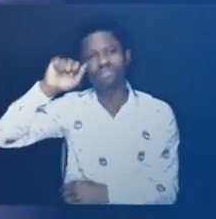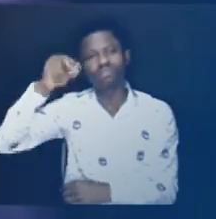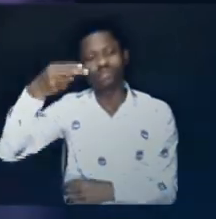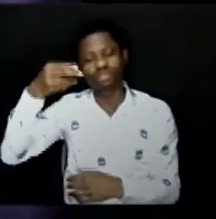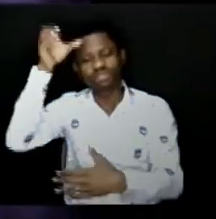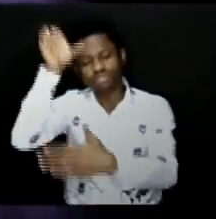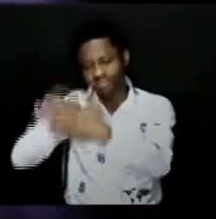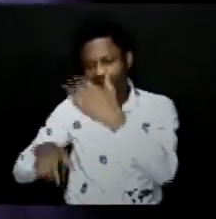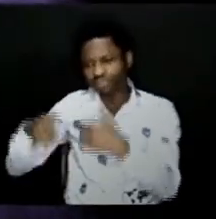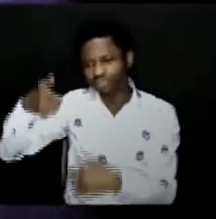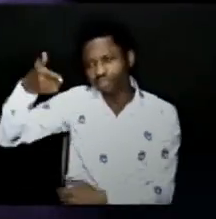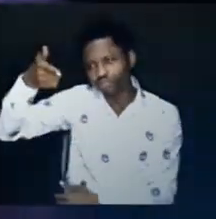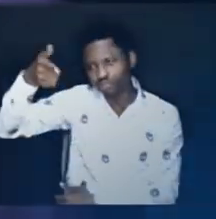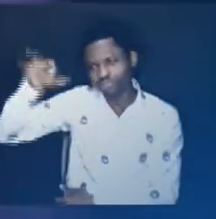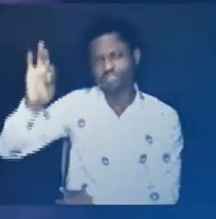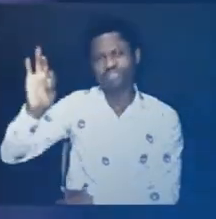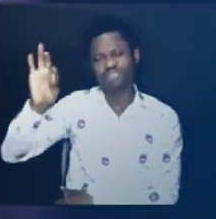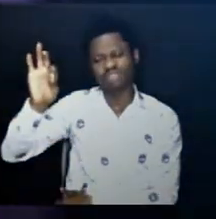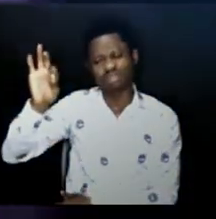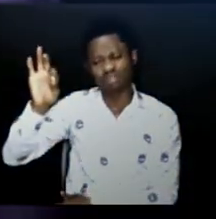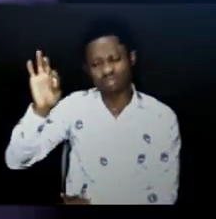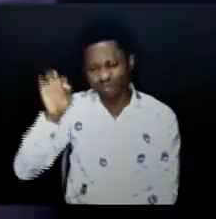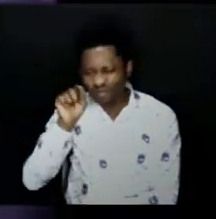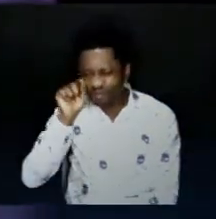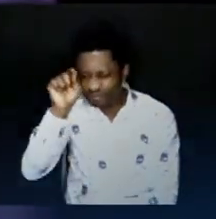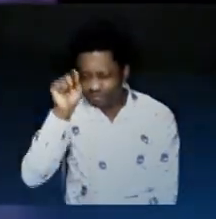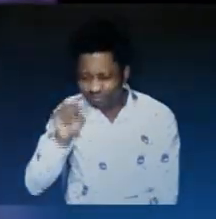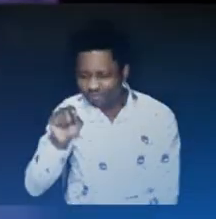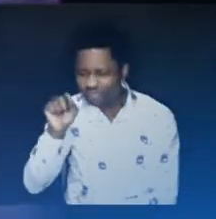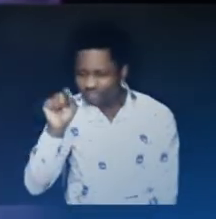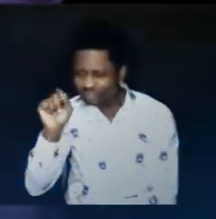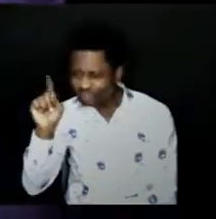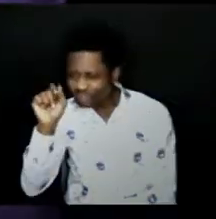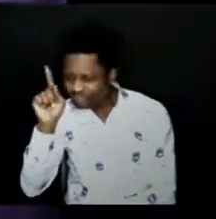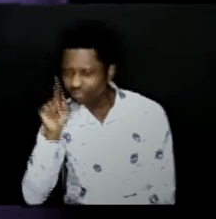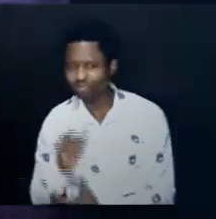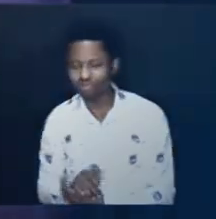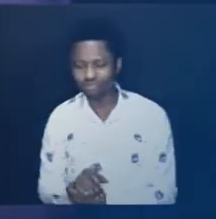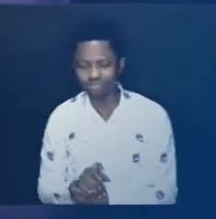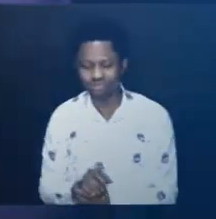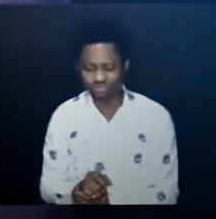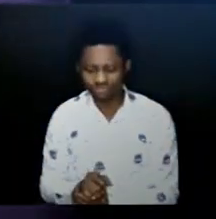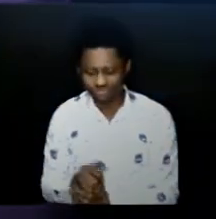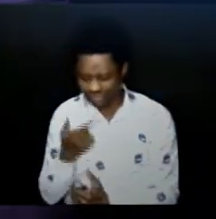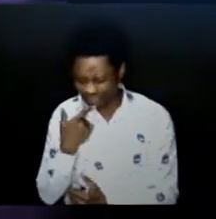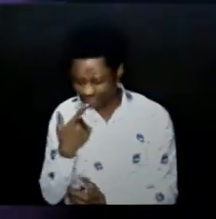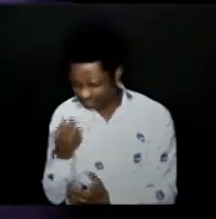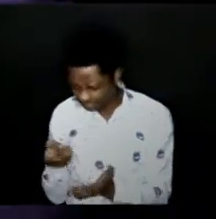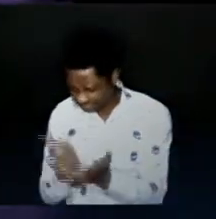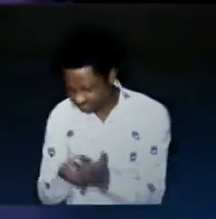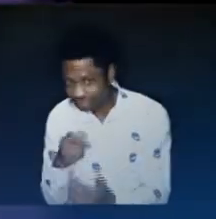Now, verse 11 in particular. For I know the plans I have for